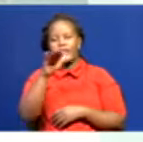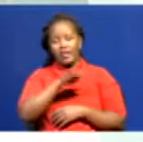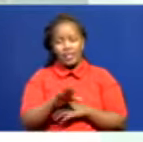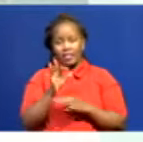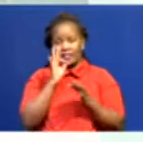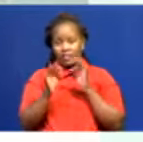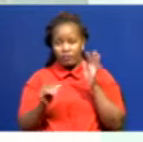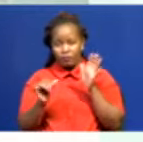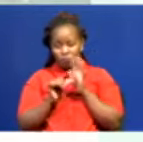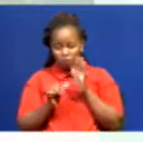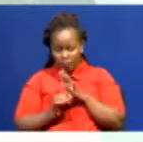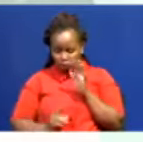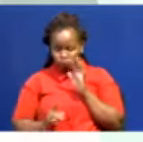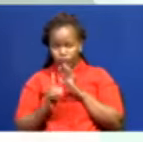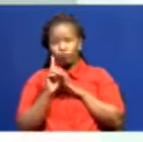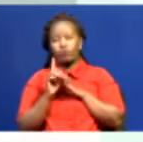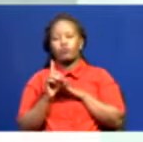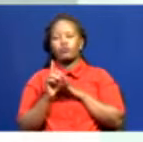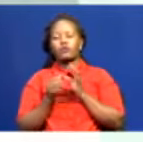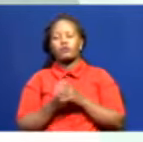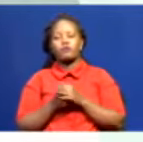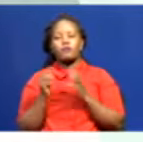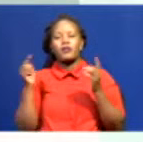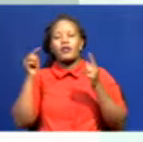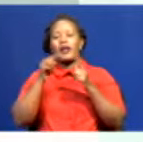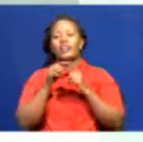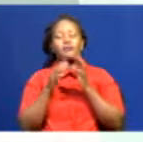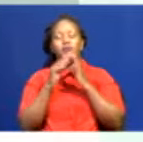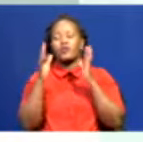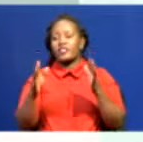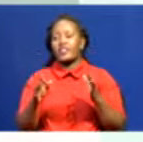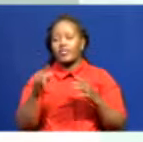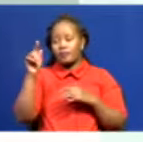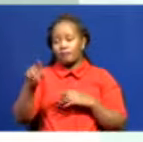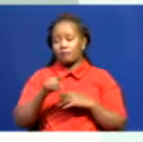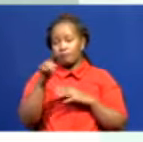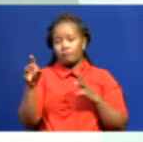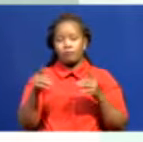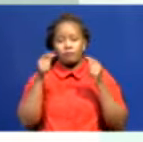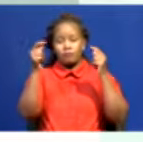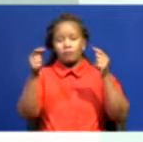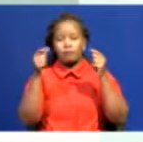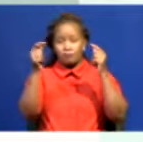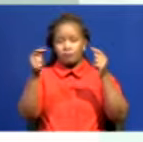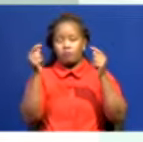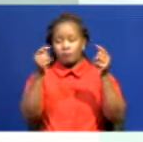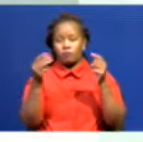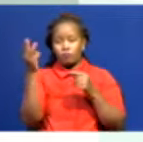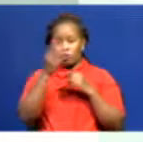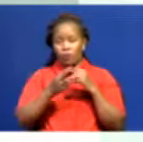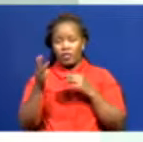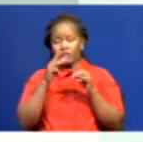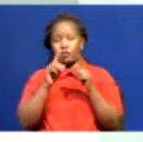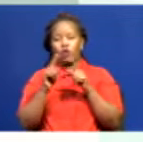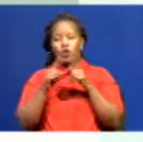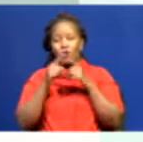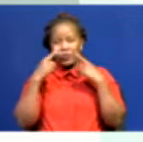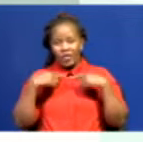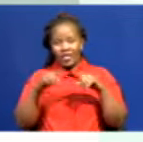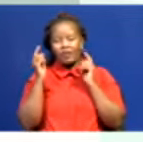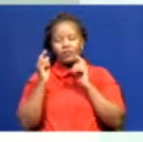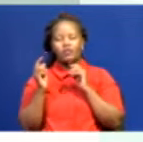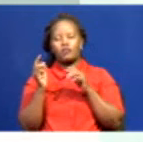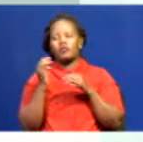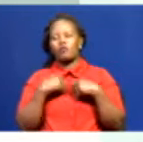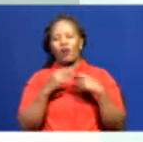case of any occurrence. Azimio leaders called off the street demos planned for Wednesday and instead announced a solidarity parade